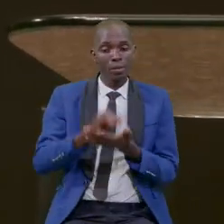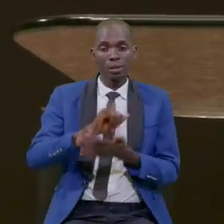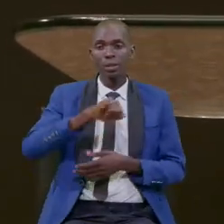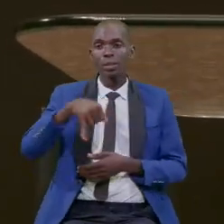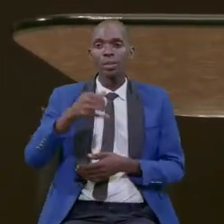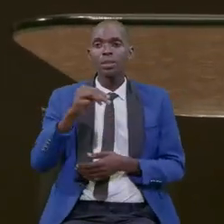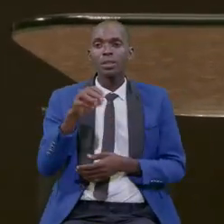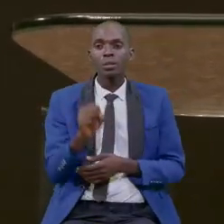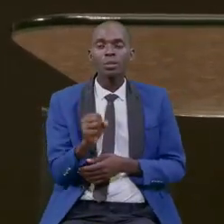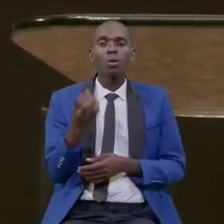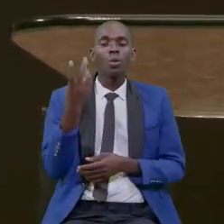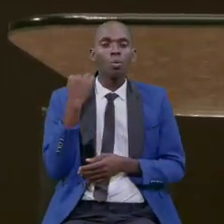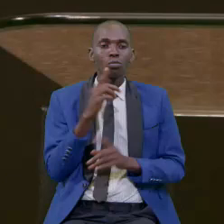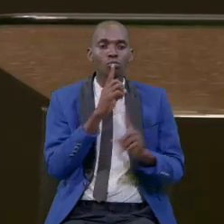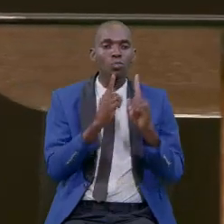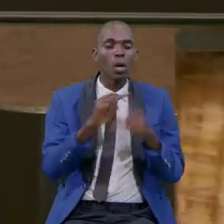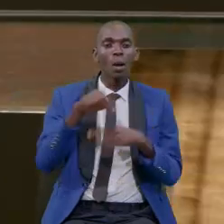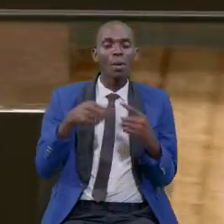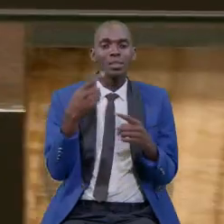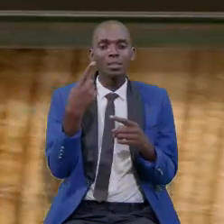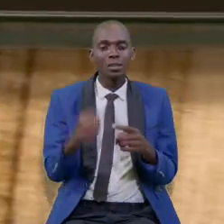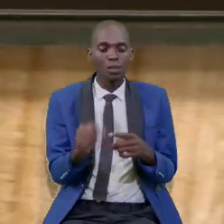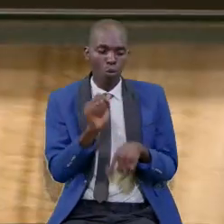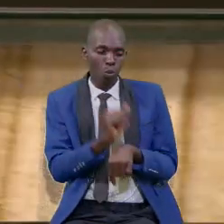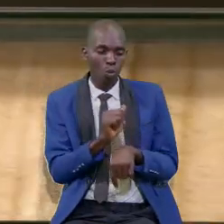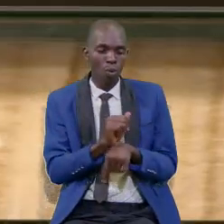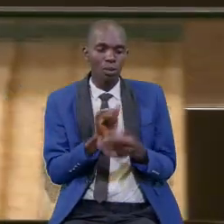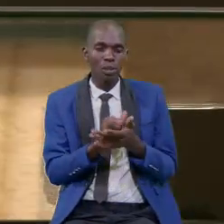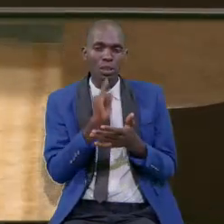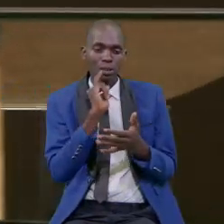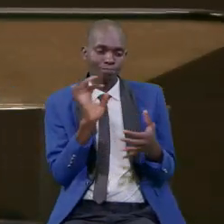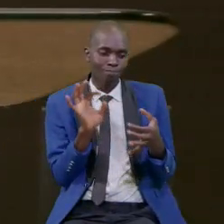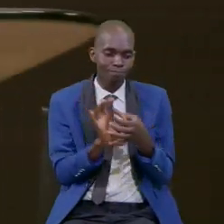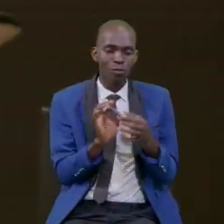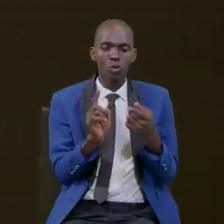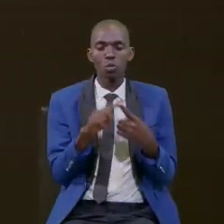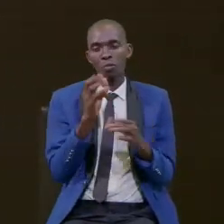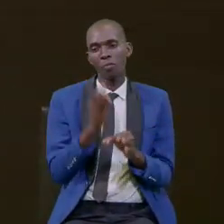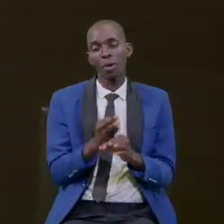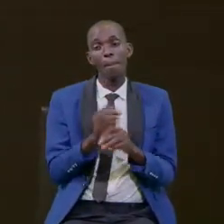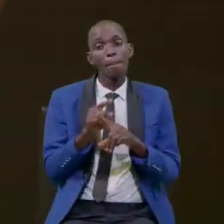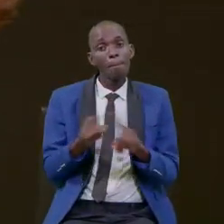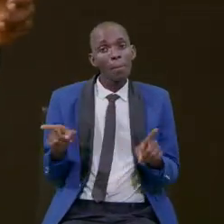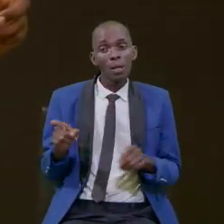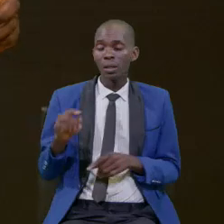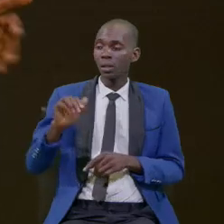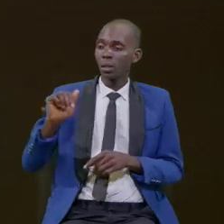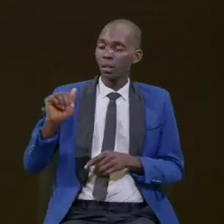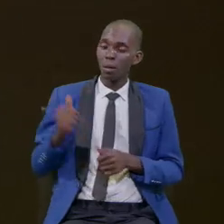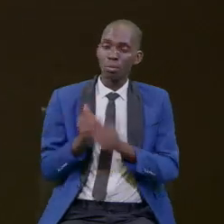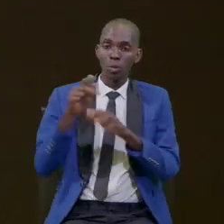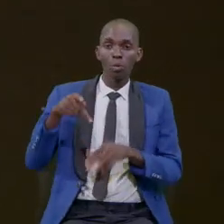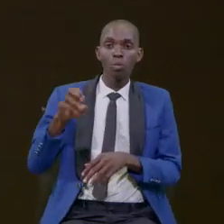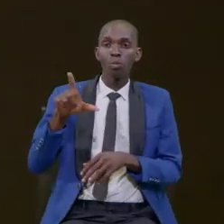works that follow faith. And Paul the Apostle said, works before faith